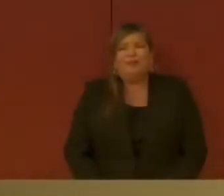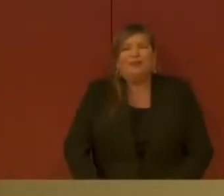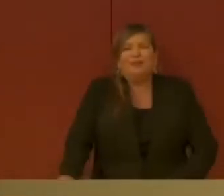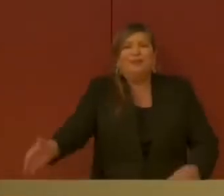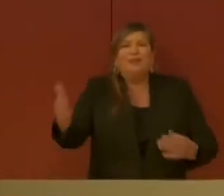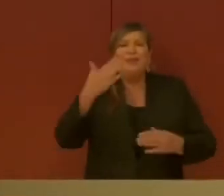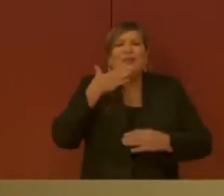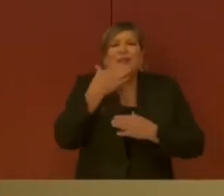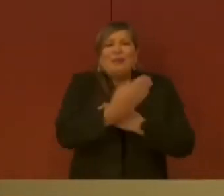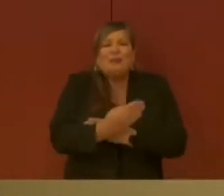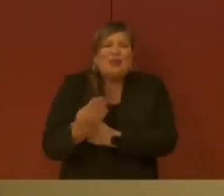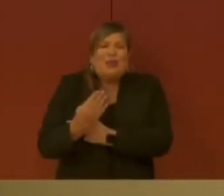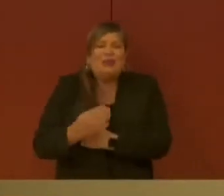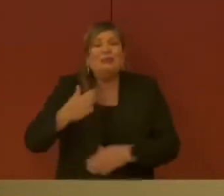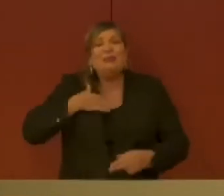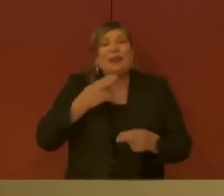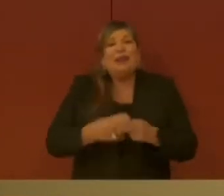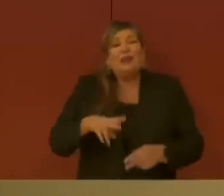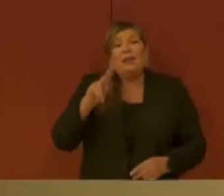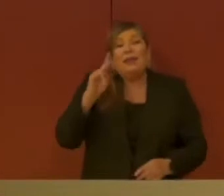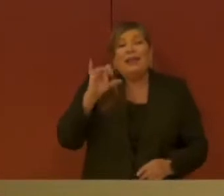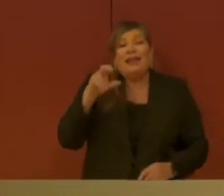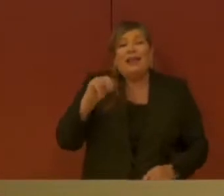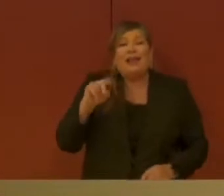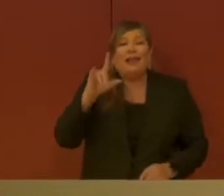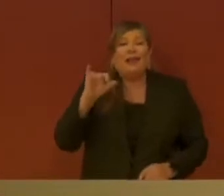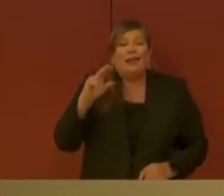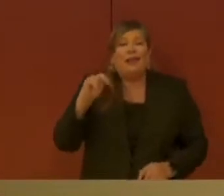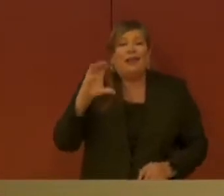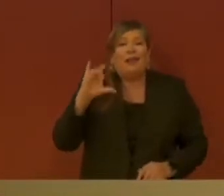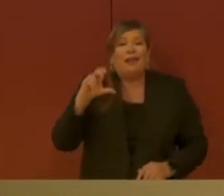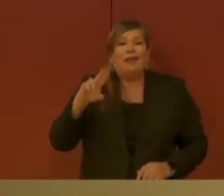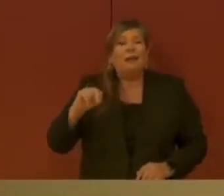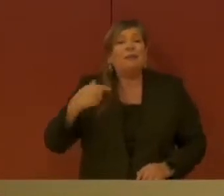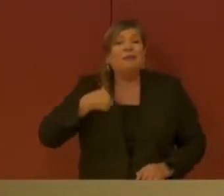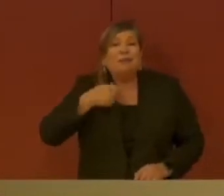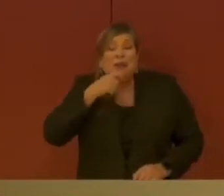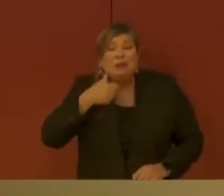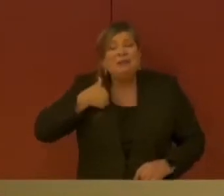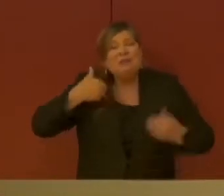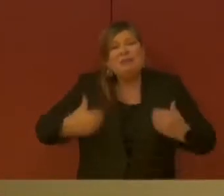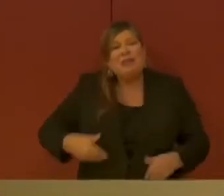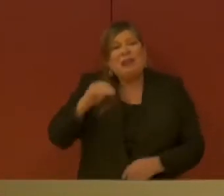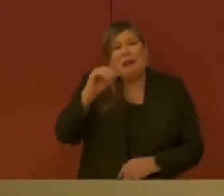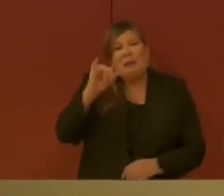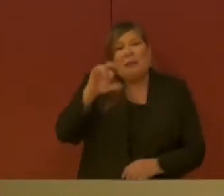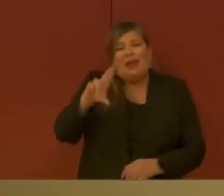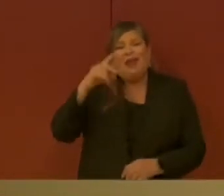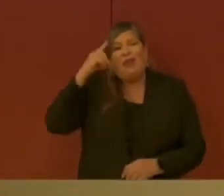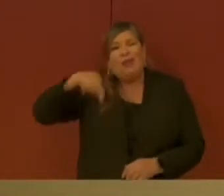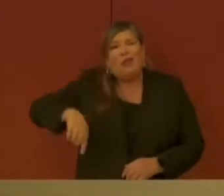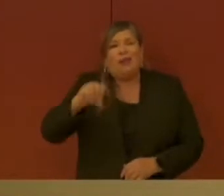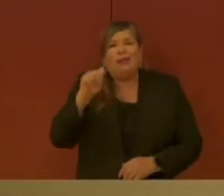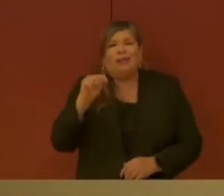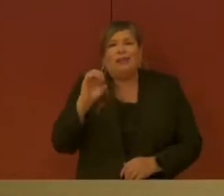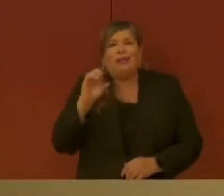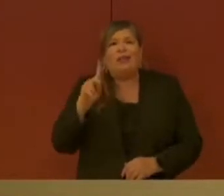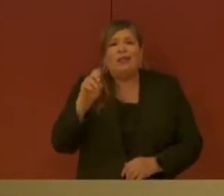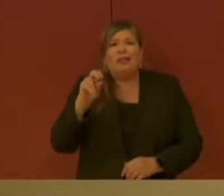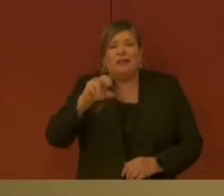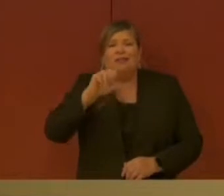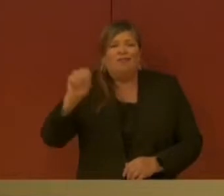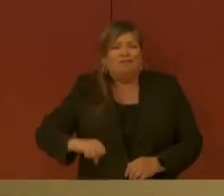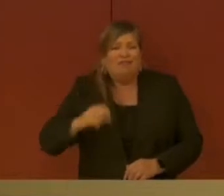Good morning, everyone. My name is Kevin Lincoln, Mayor of Stockton, California here. On behalf of the city of Stockton, I'd like to welcome our